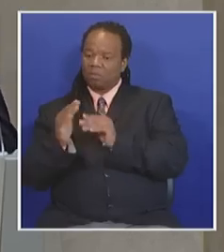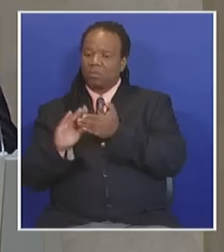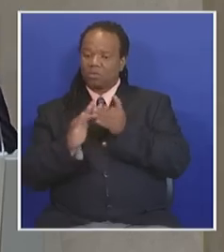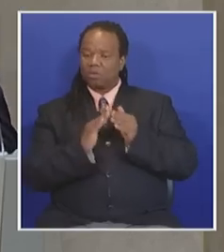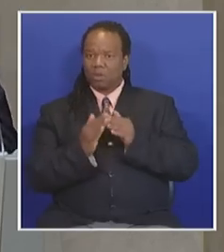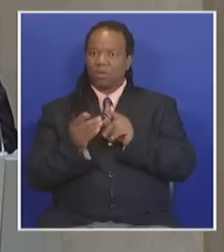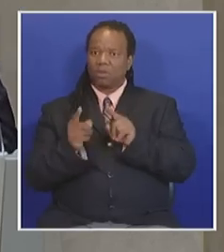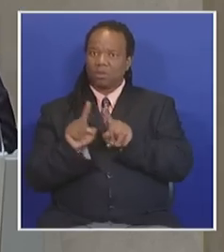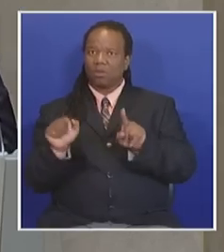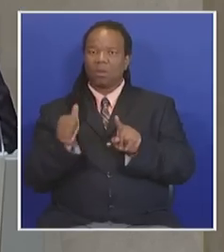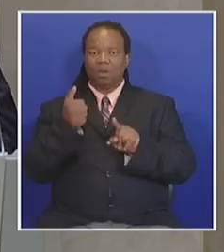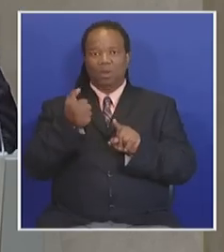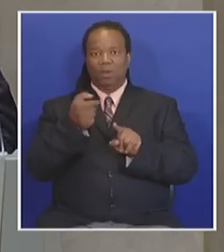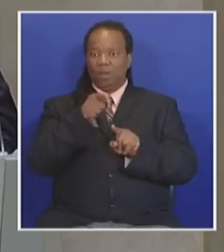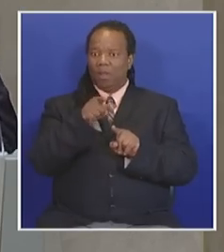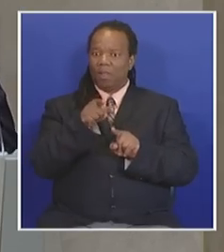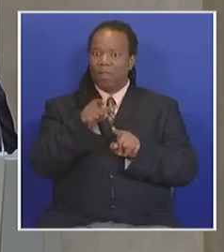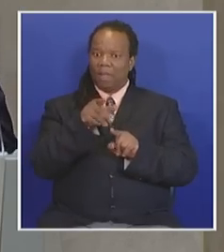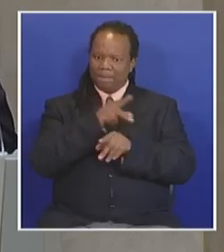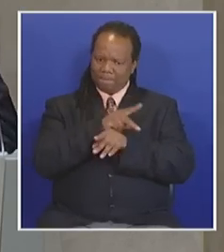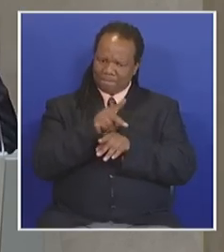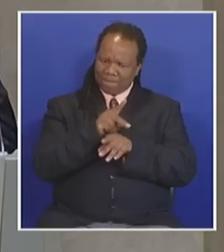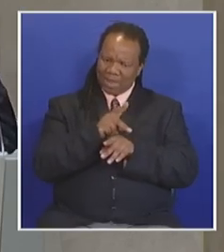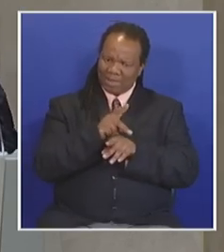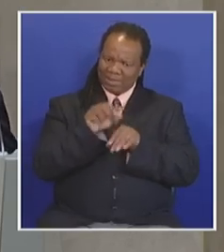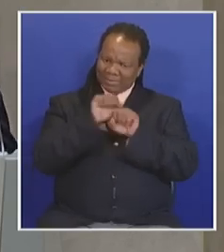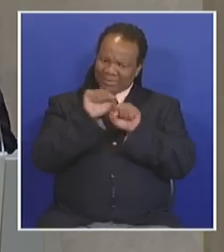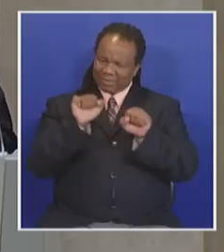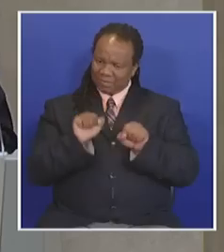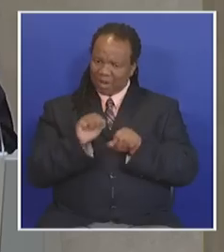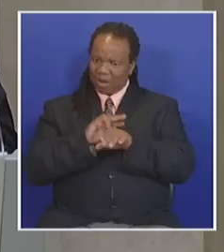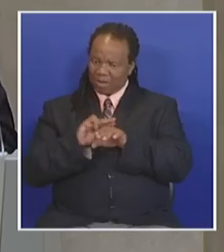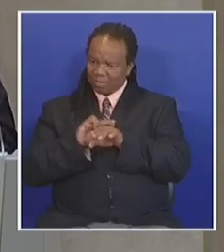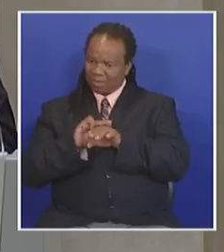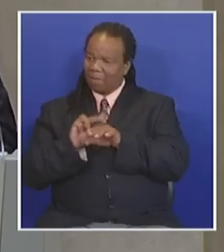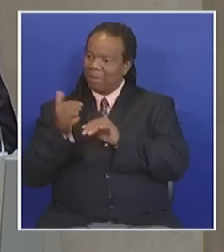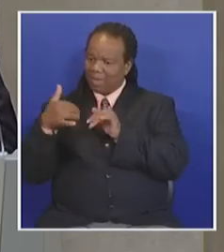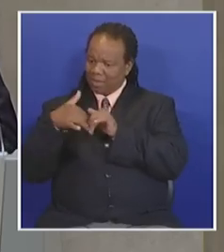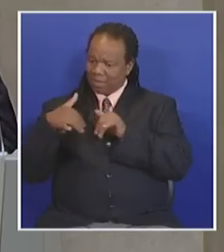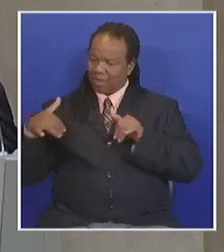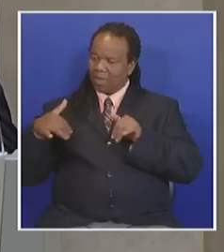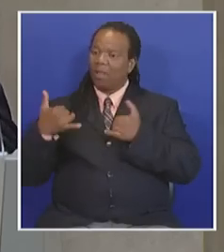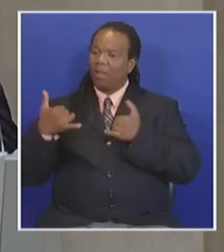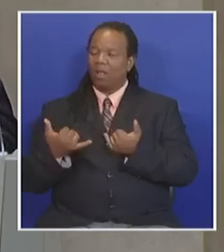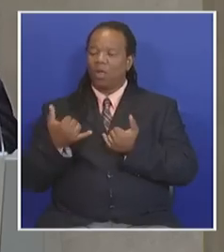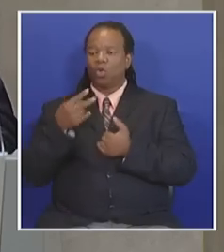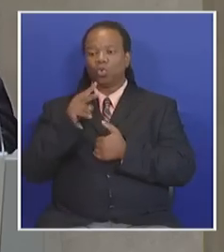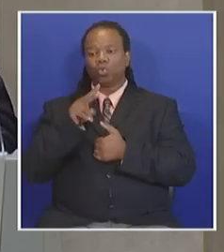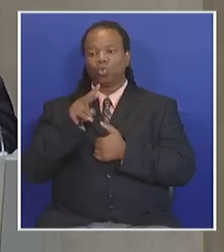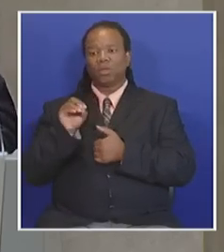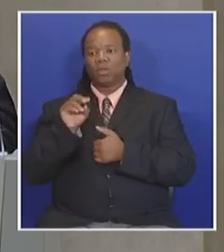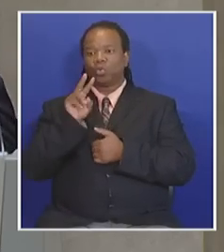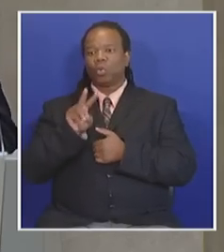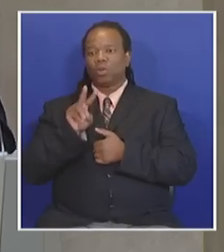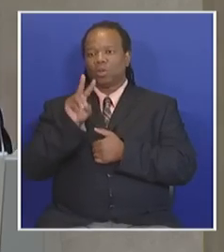and institutionalized by the apartheid system is still prevalent 22 years on,